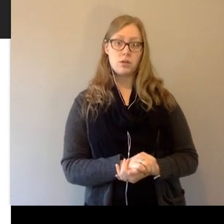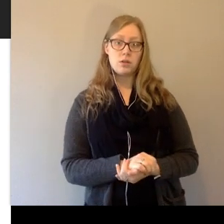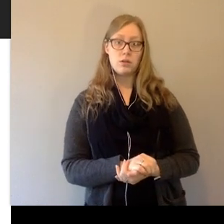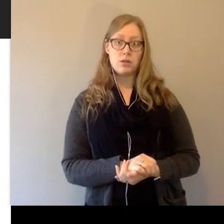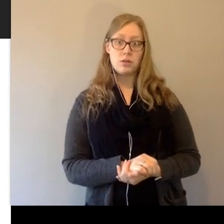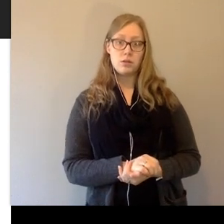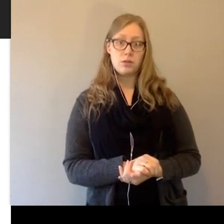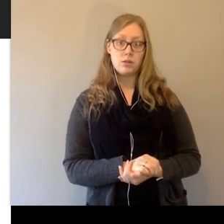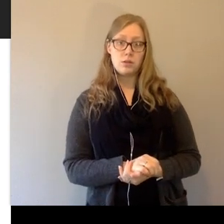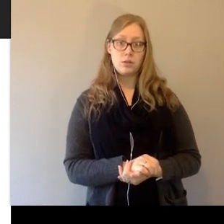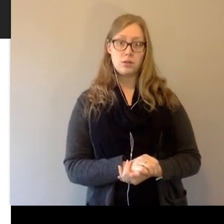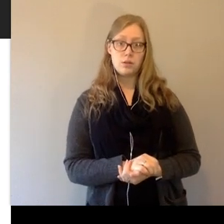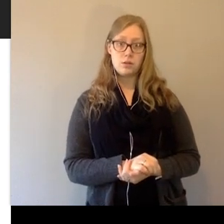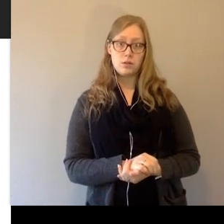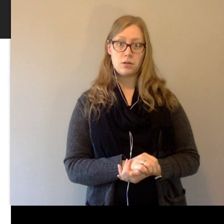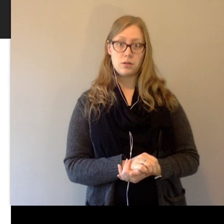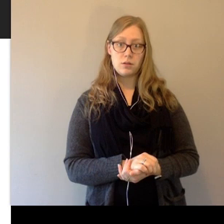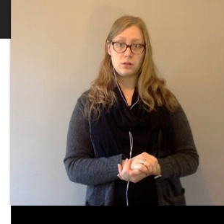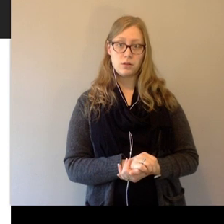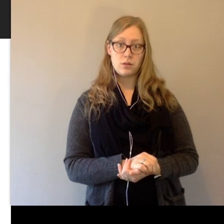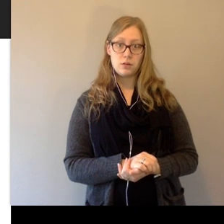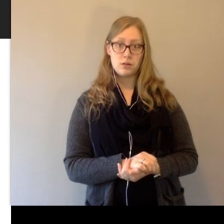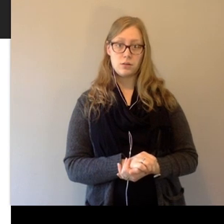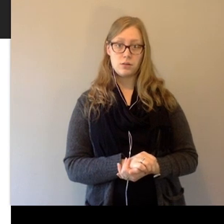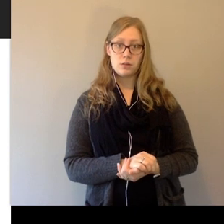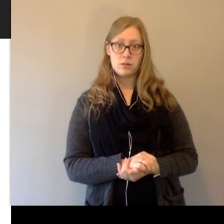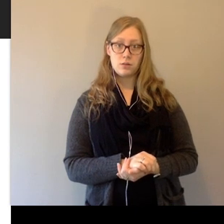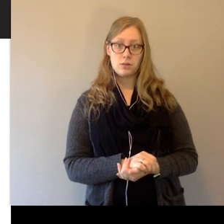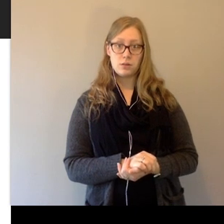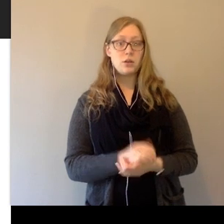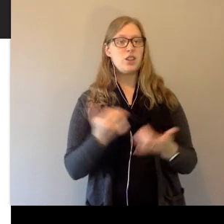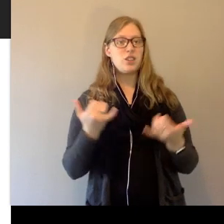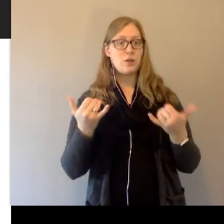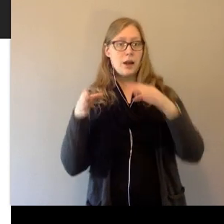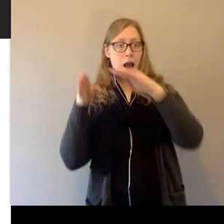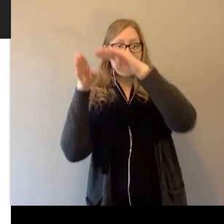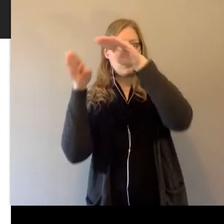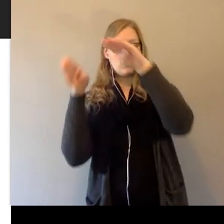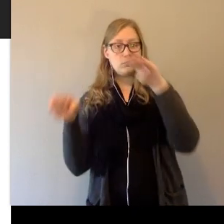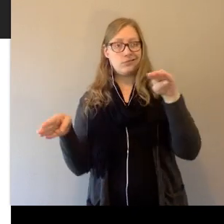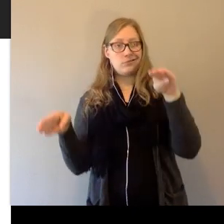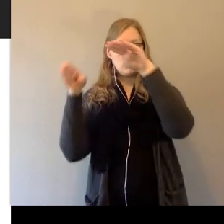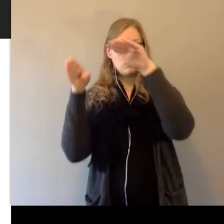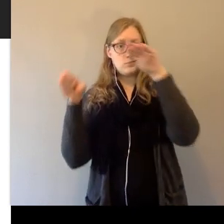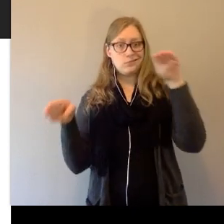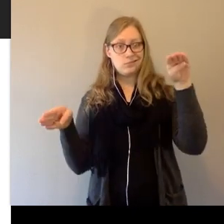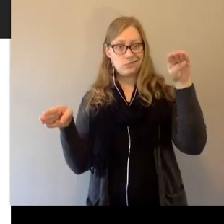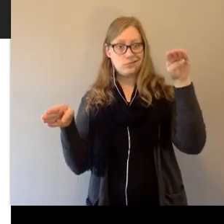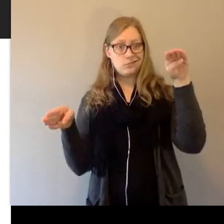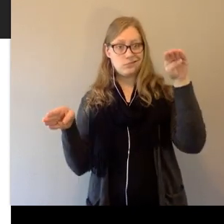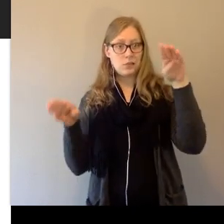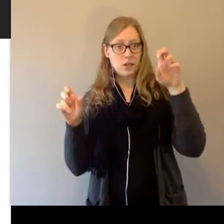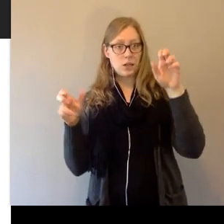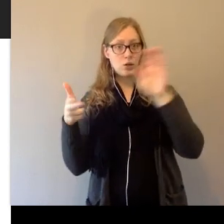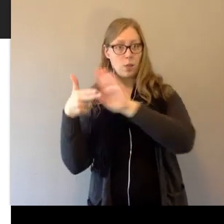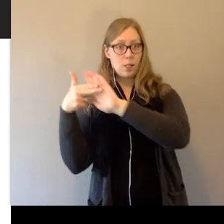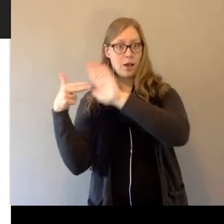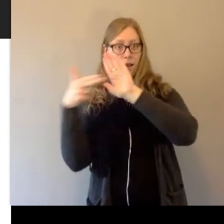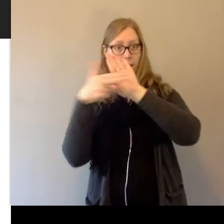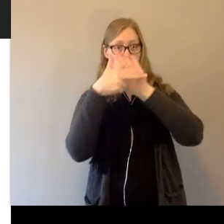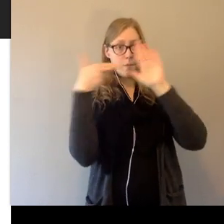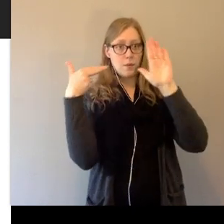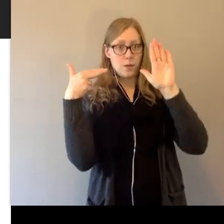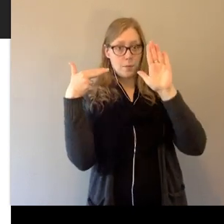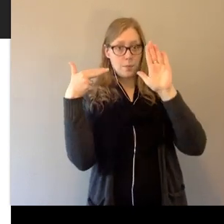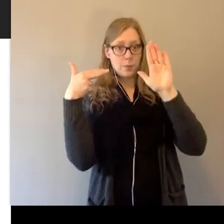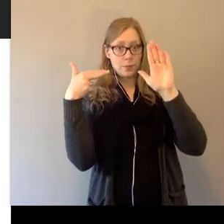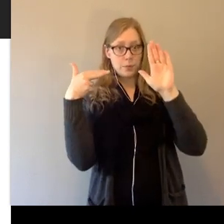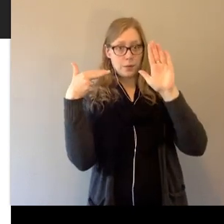And then let's go ahead and label the other side. So I can see the side that is opposite